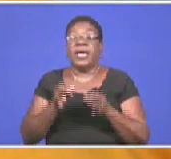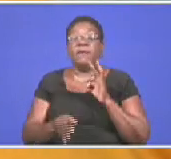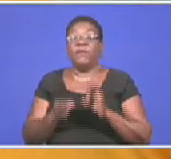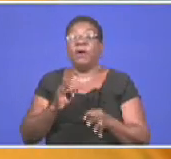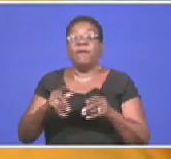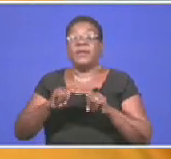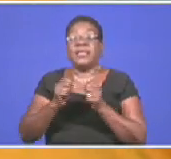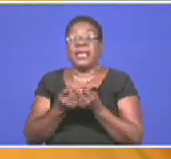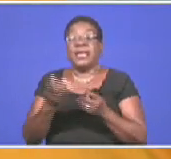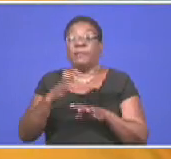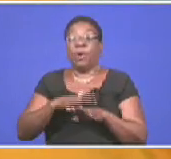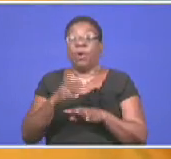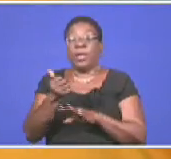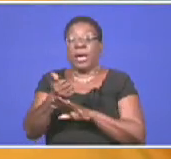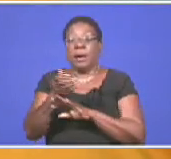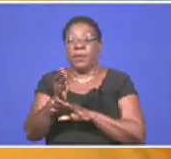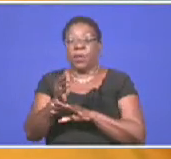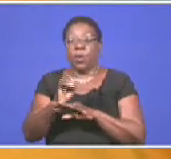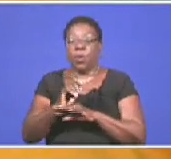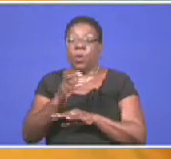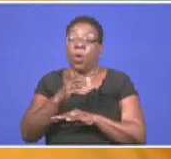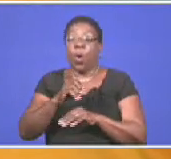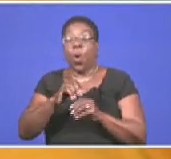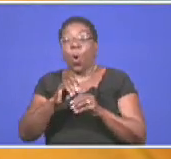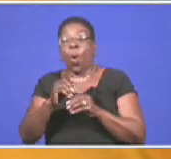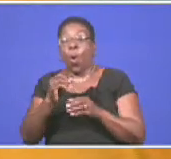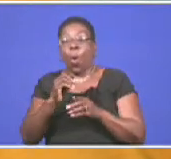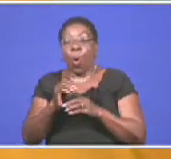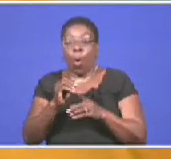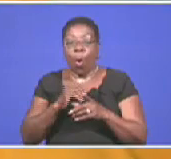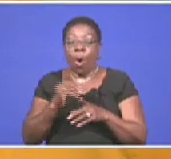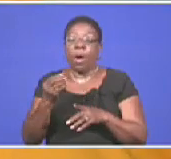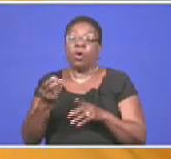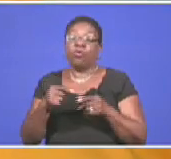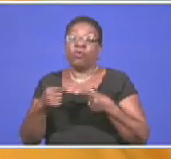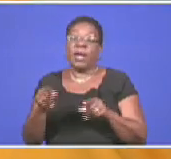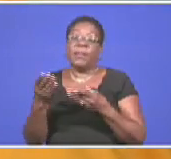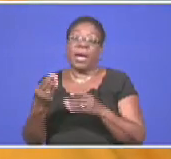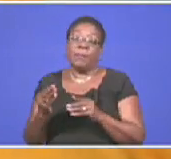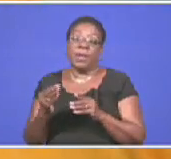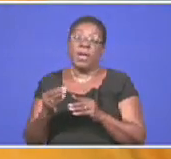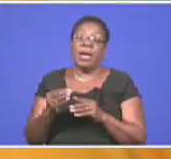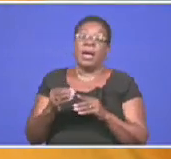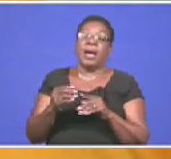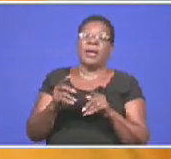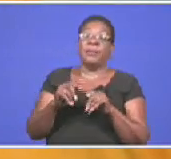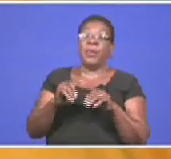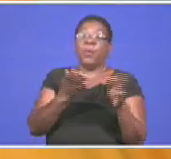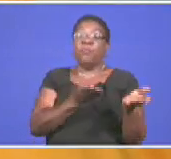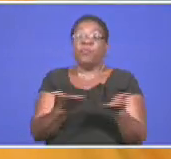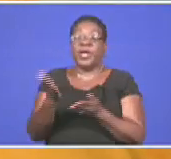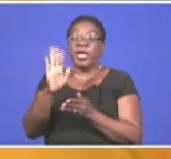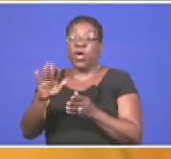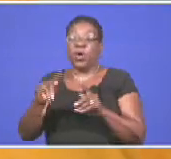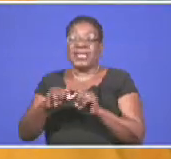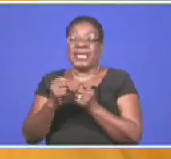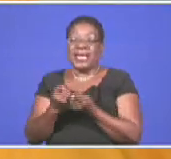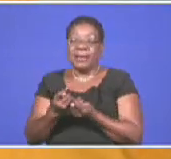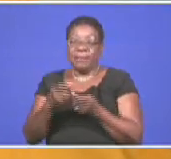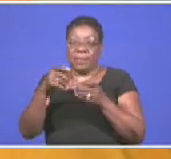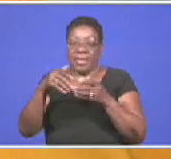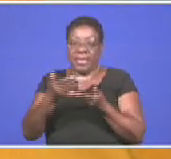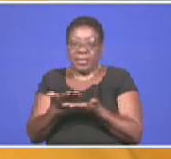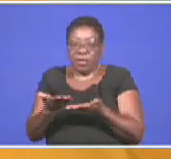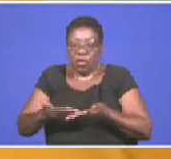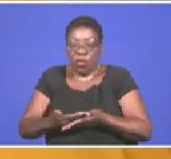and you can't generate 15 players, if you can generate 5 players, I'm sure, bring your players to town. And in